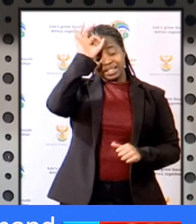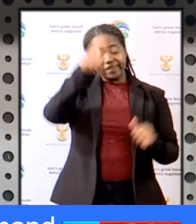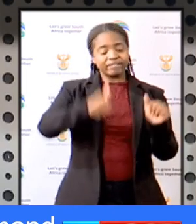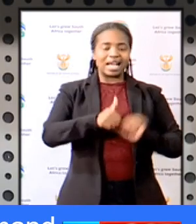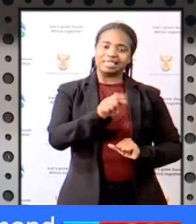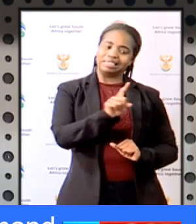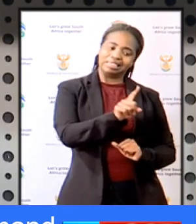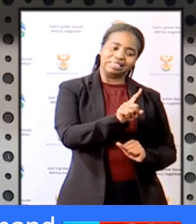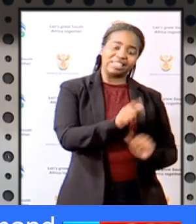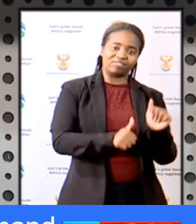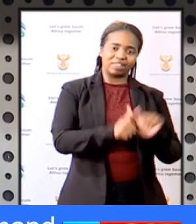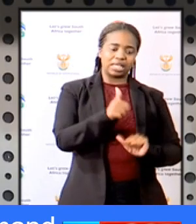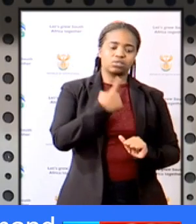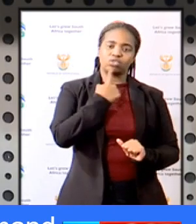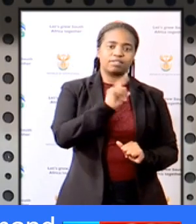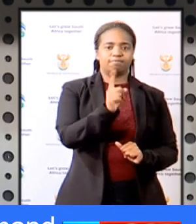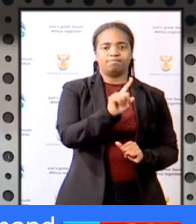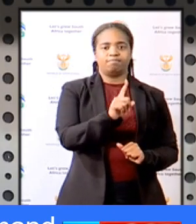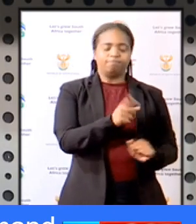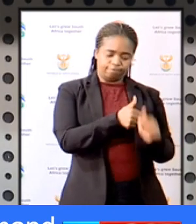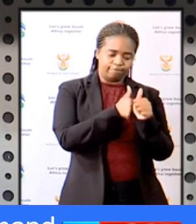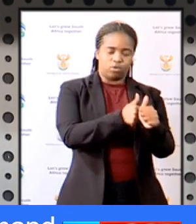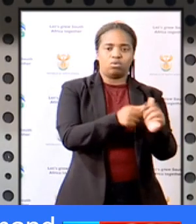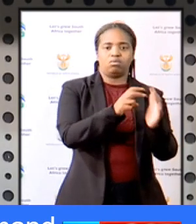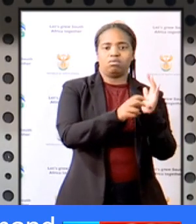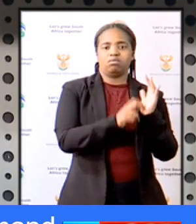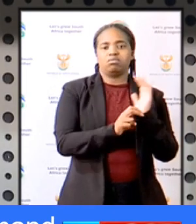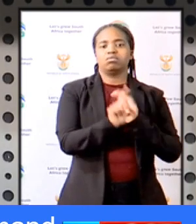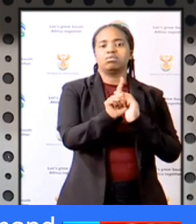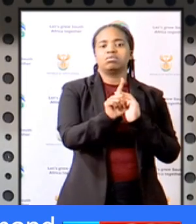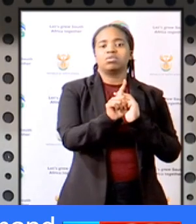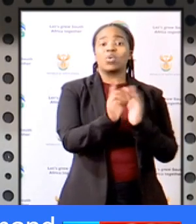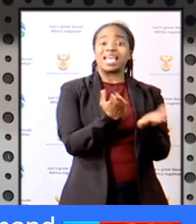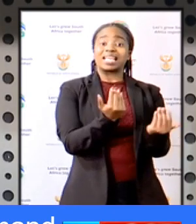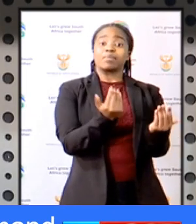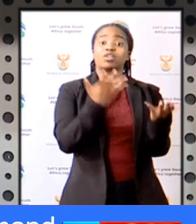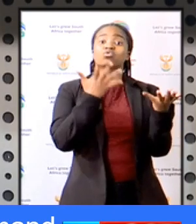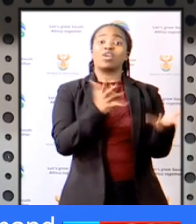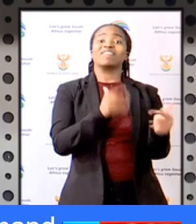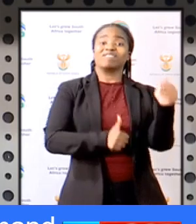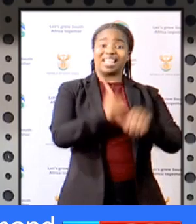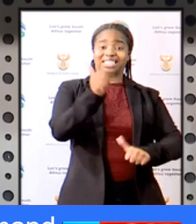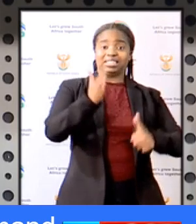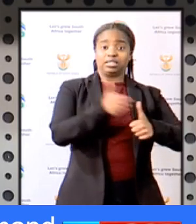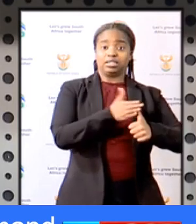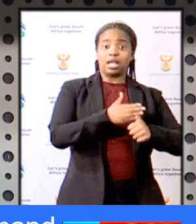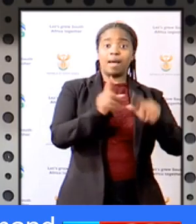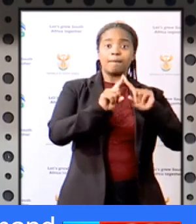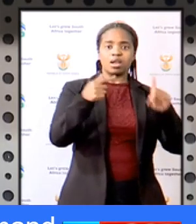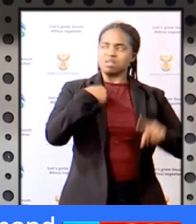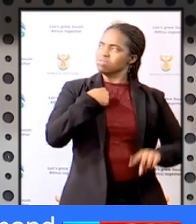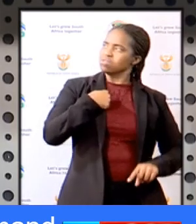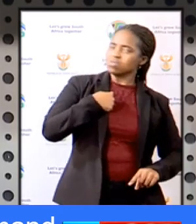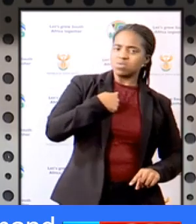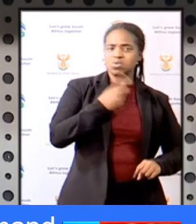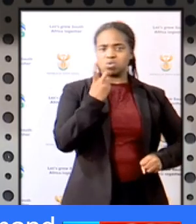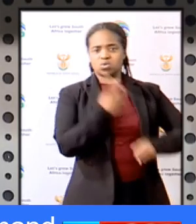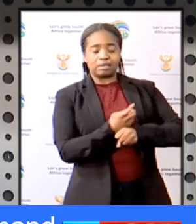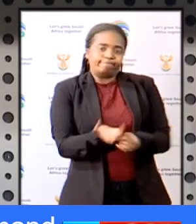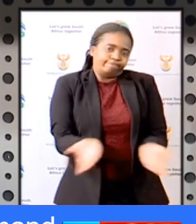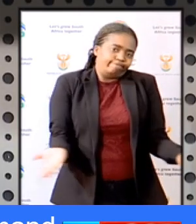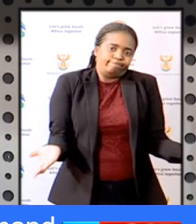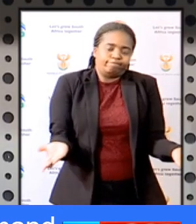request you or to engage you to comply. That is what is expected. But then if people are not complying, then police will